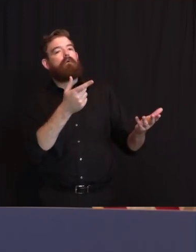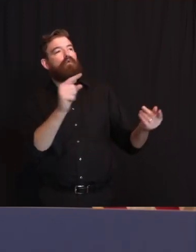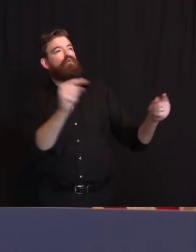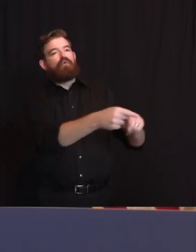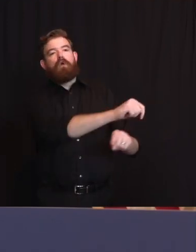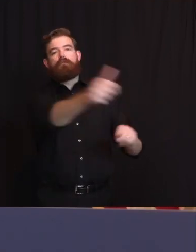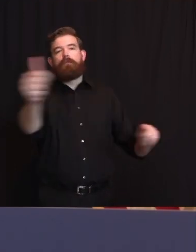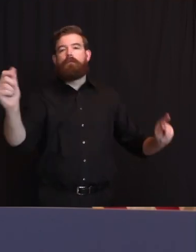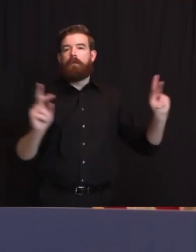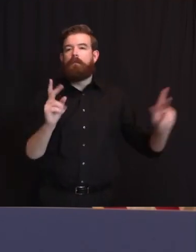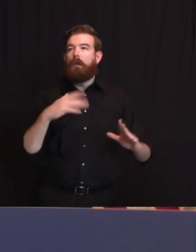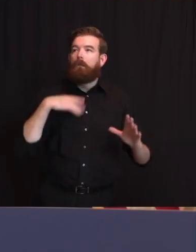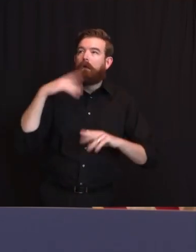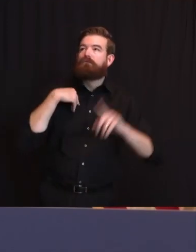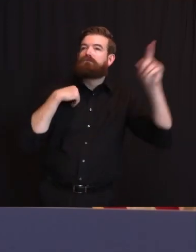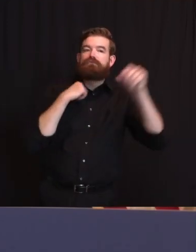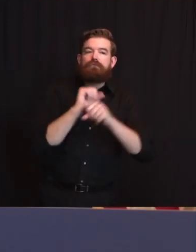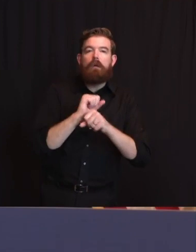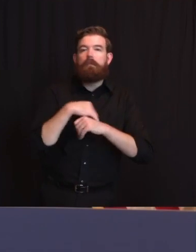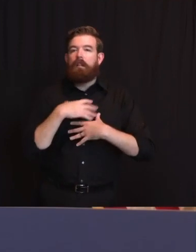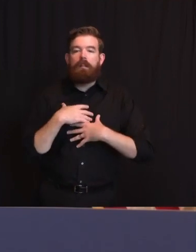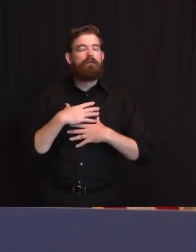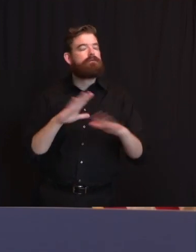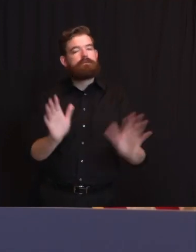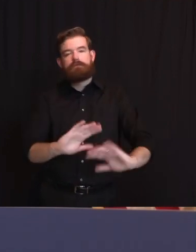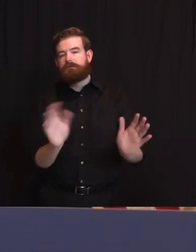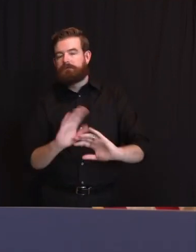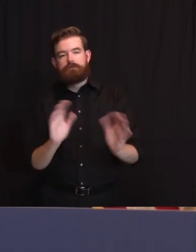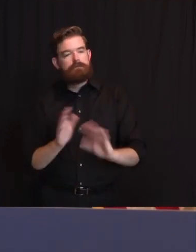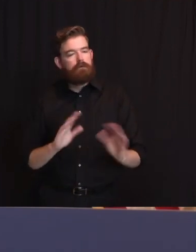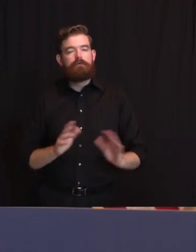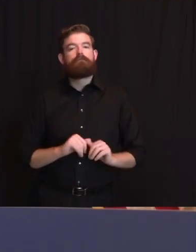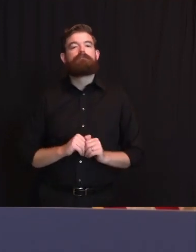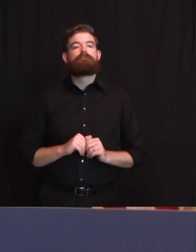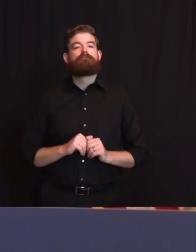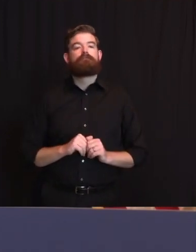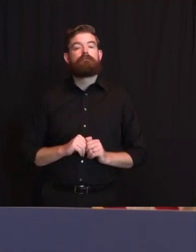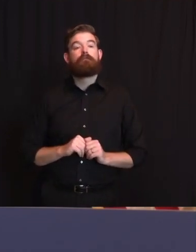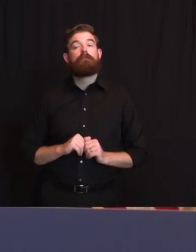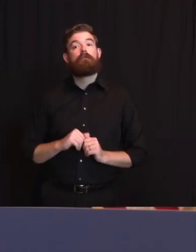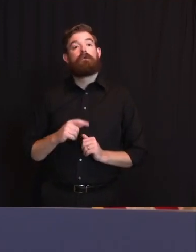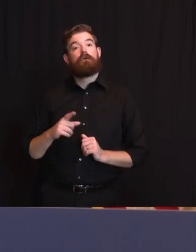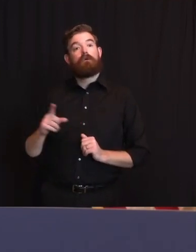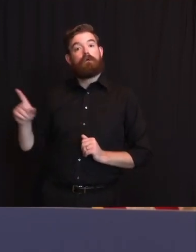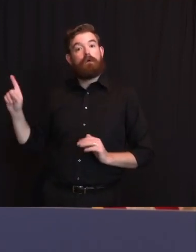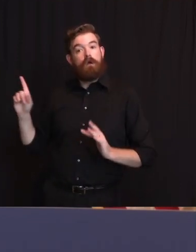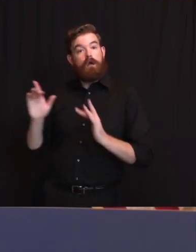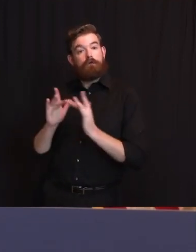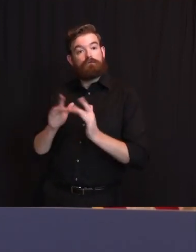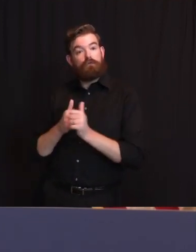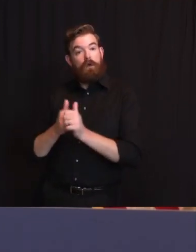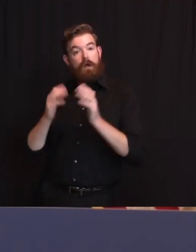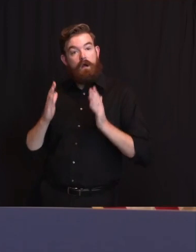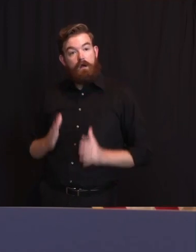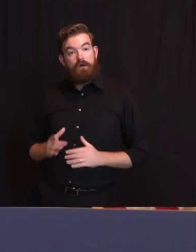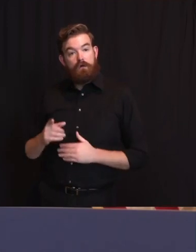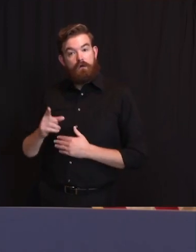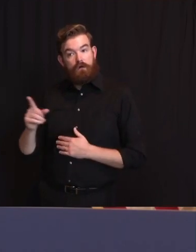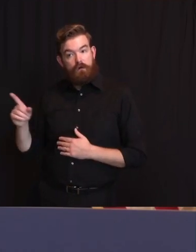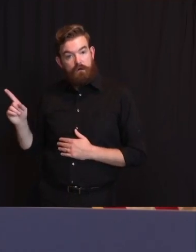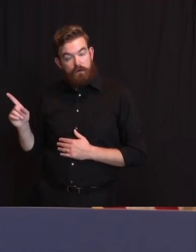you express that concern, a contact tracer will be able to provide or connect you with information on job protection,